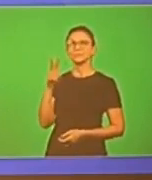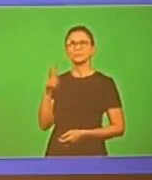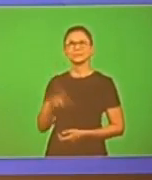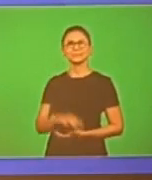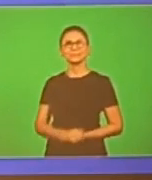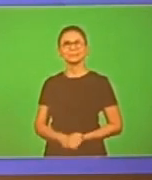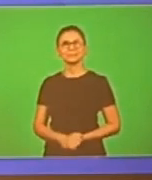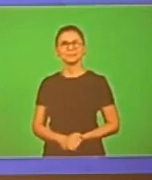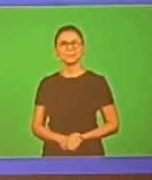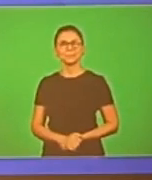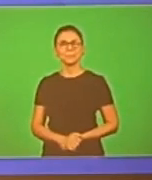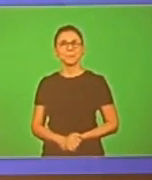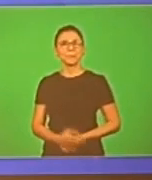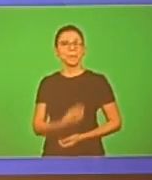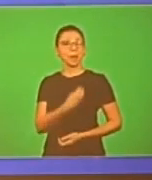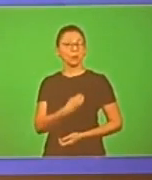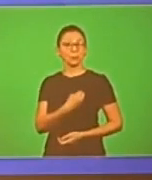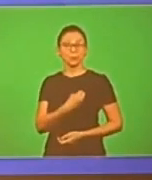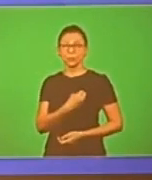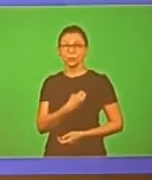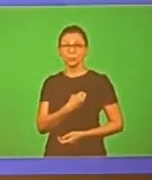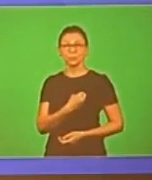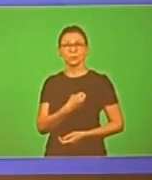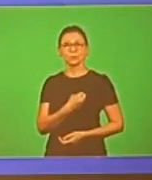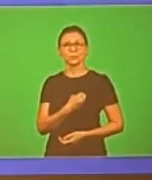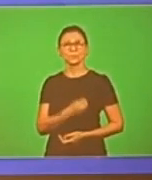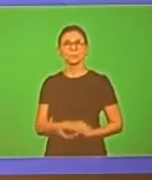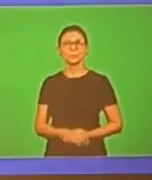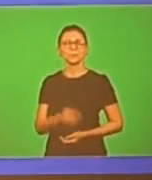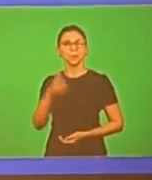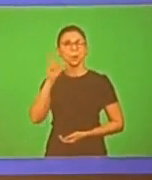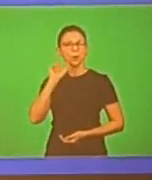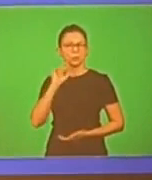and the brethren that could receive